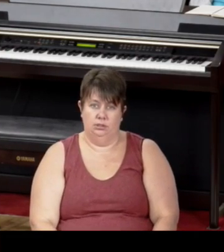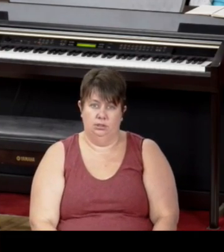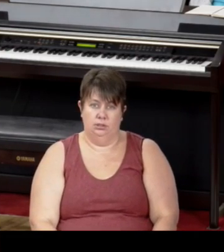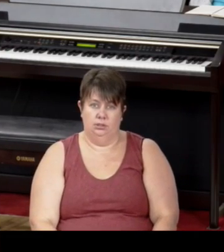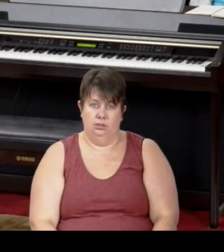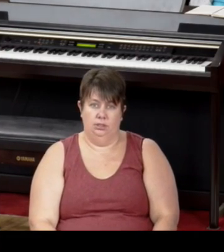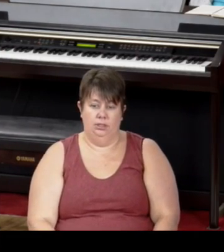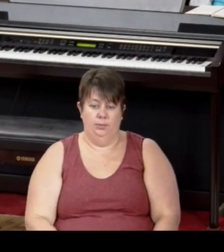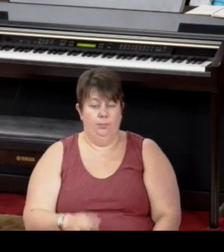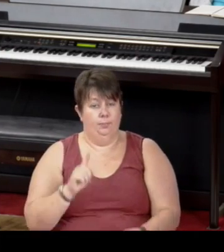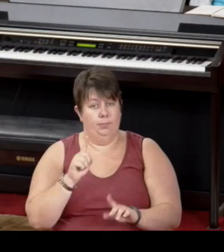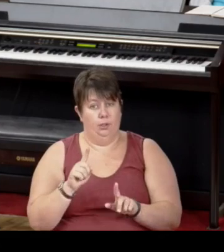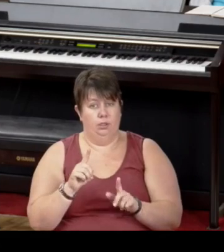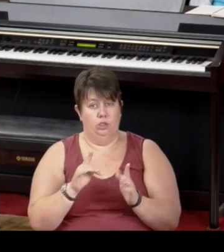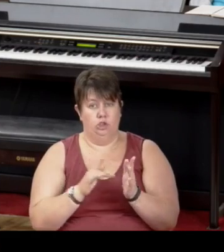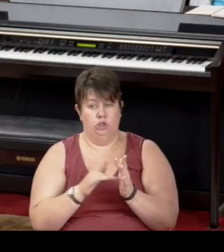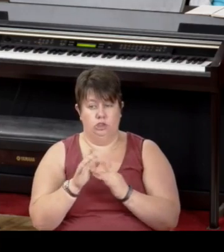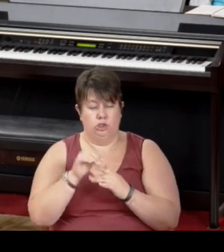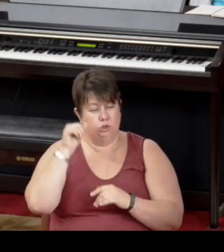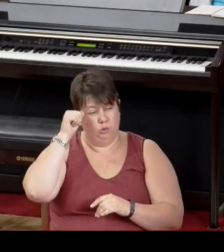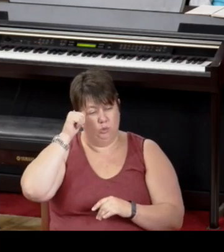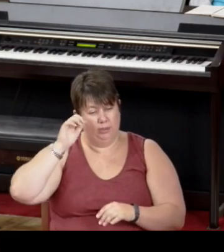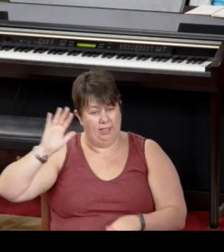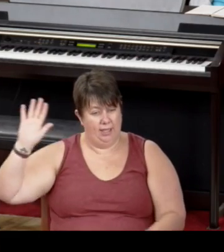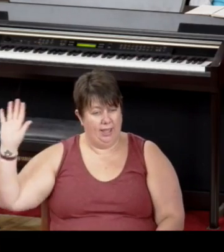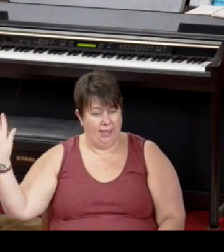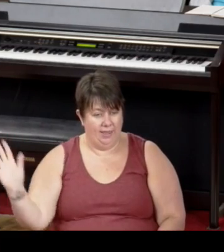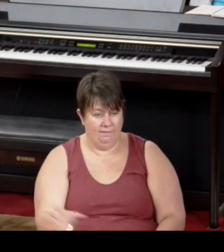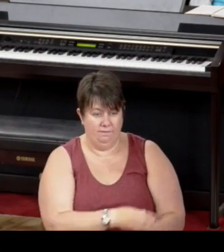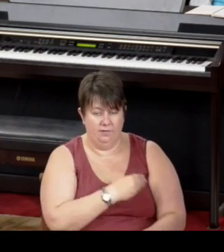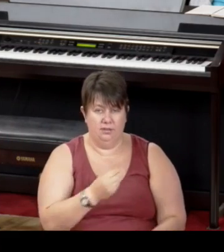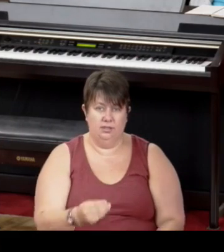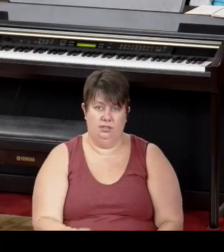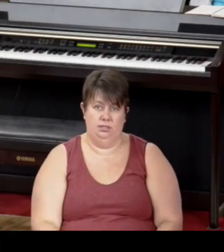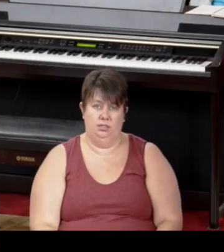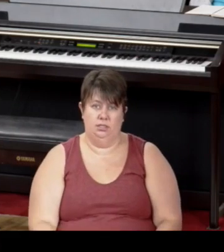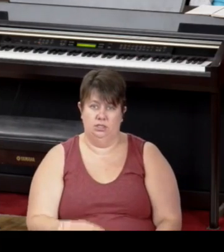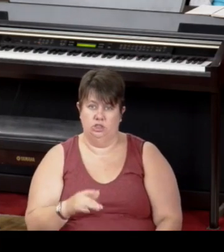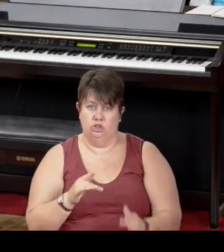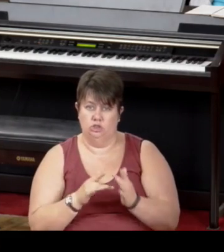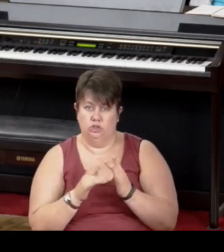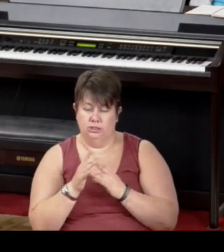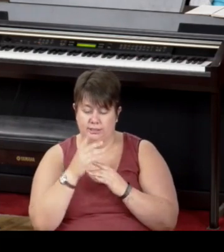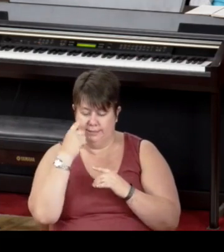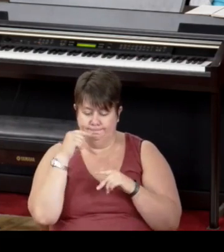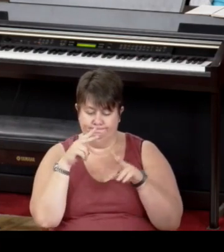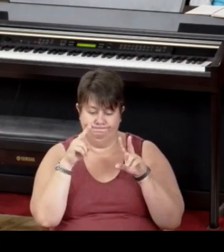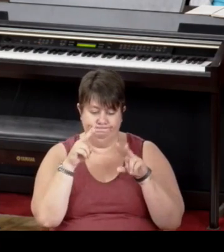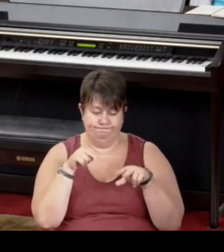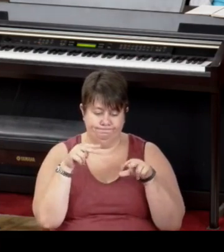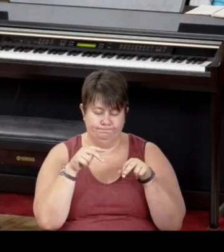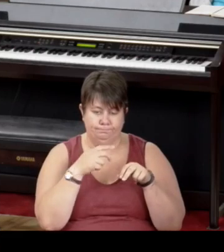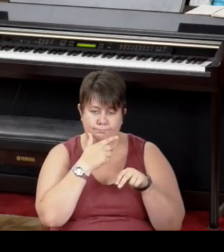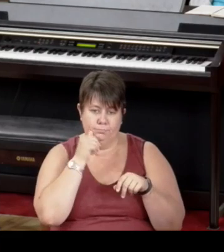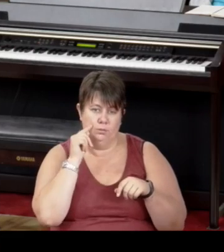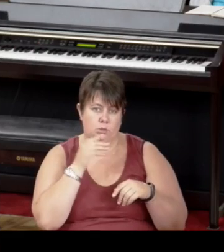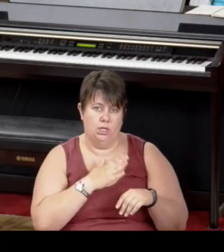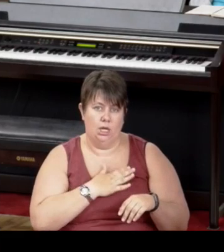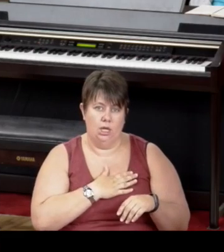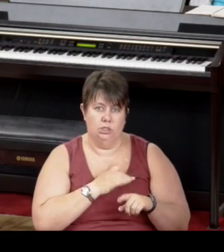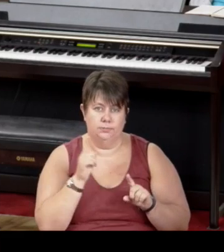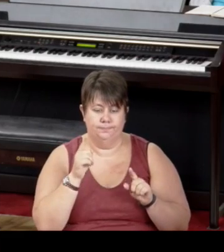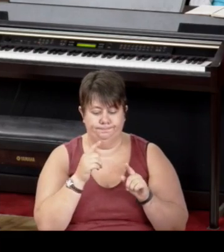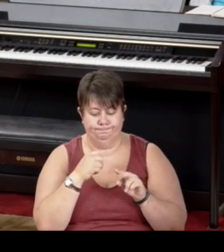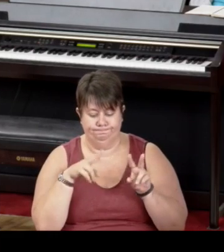also all-knowing. He knows everything. He says he is the one who is able to search hearts and minds.